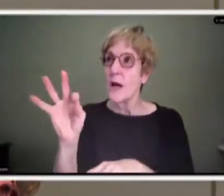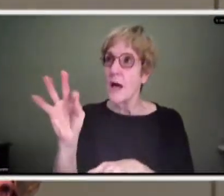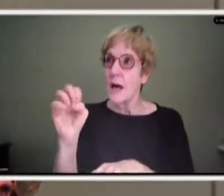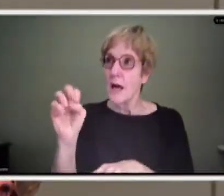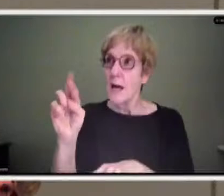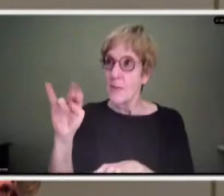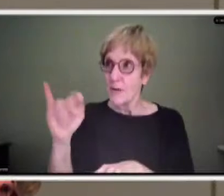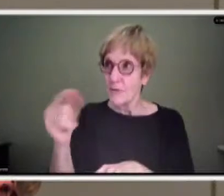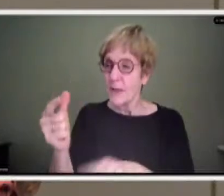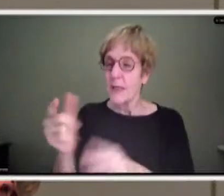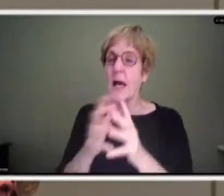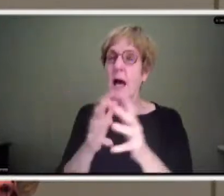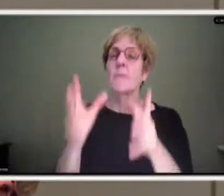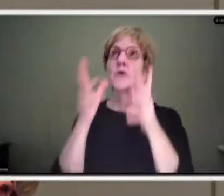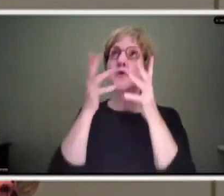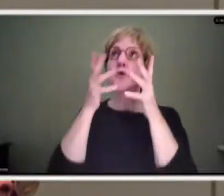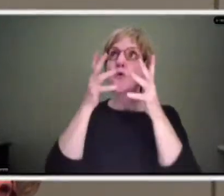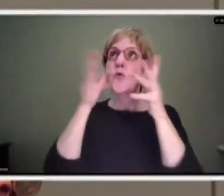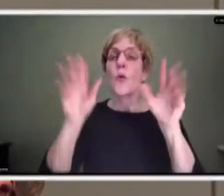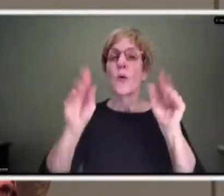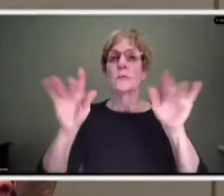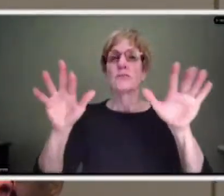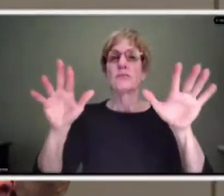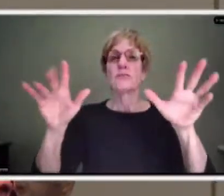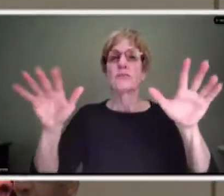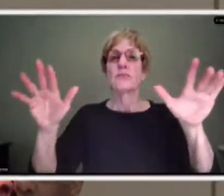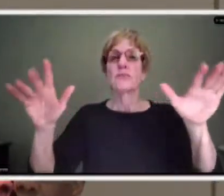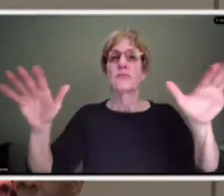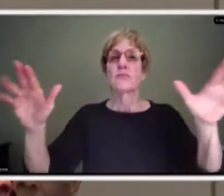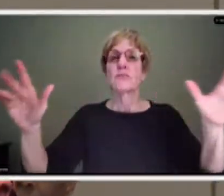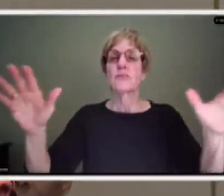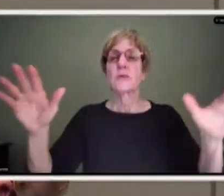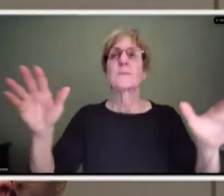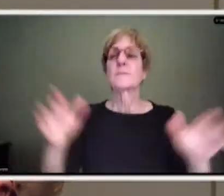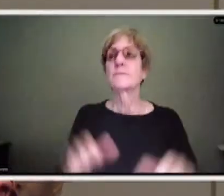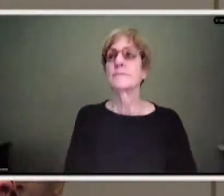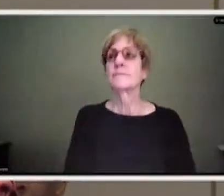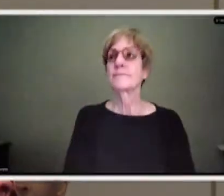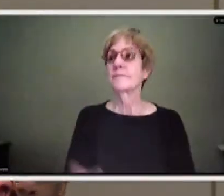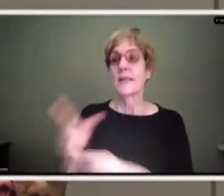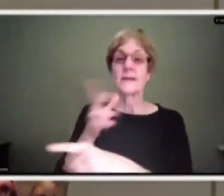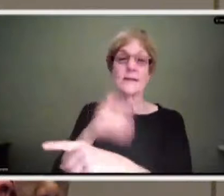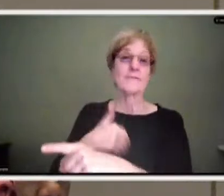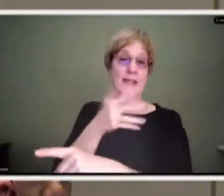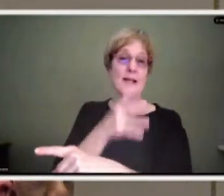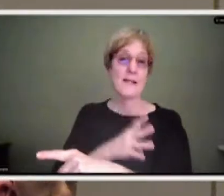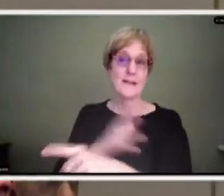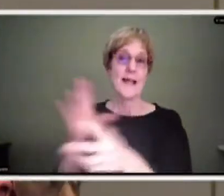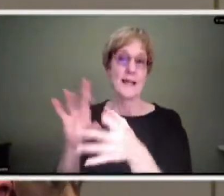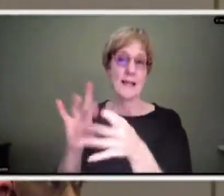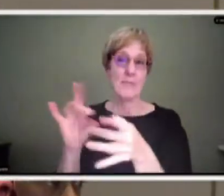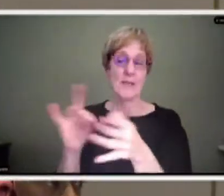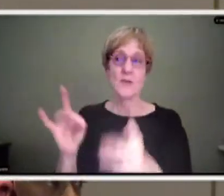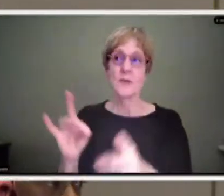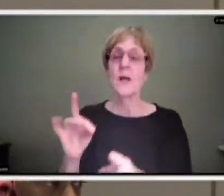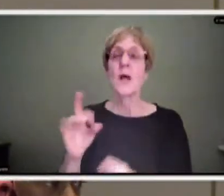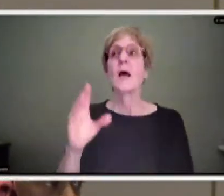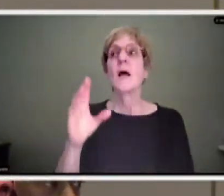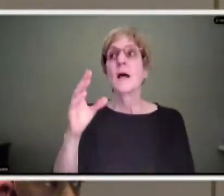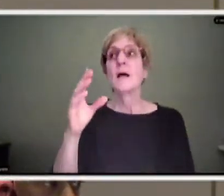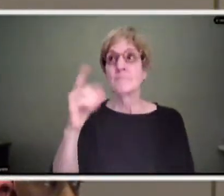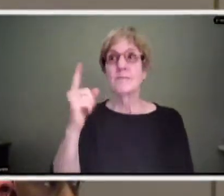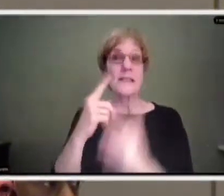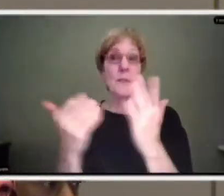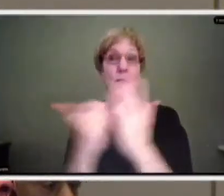will be introduced into that community, as the young lady mentioned earlier, will be something new